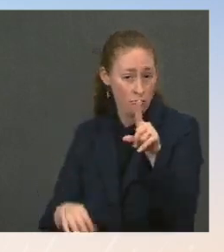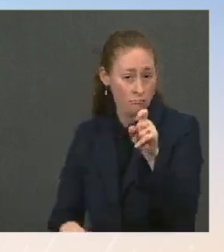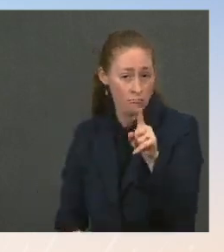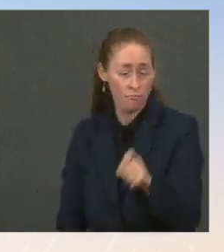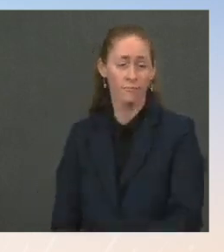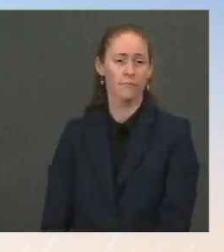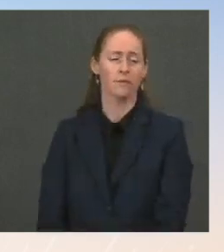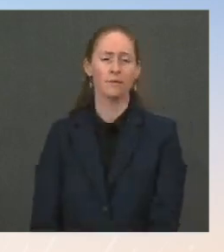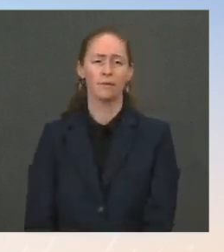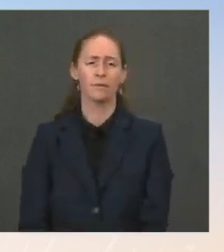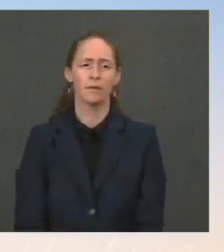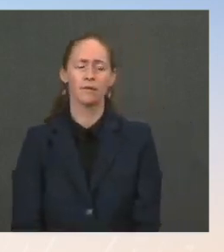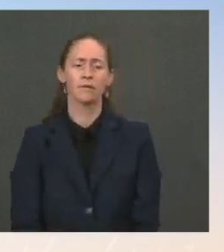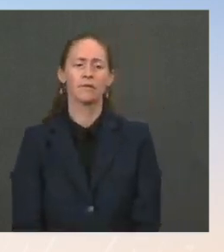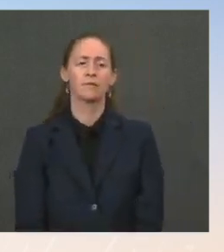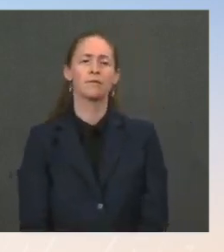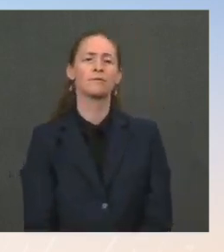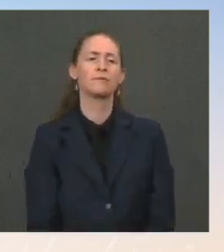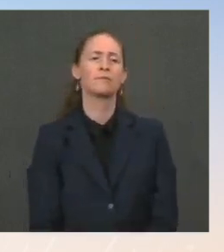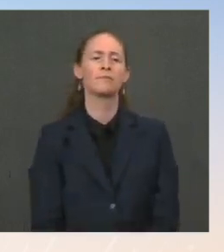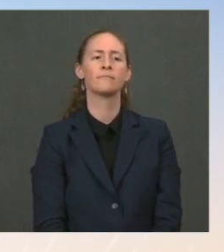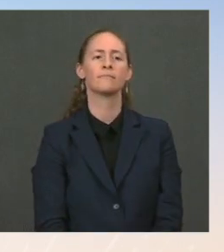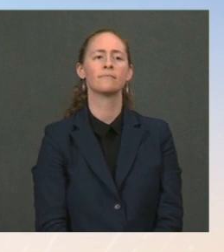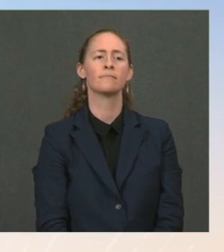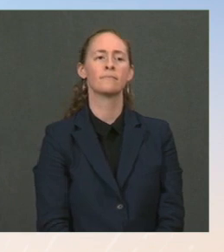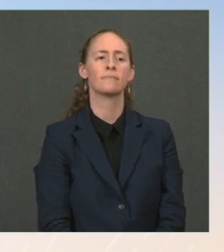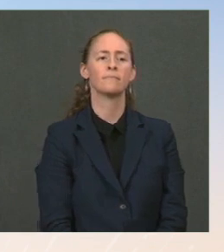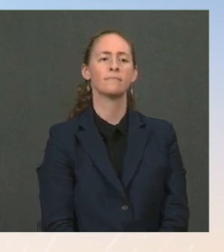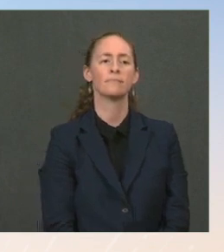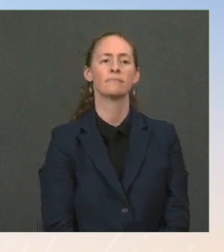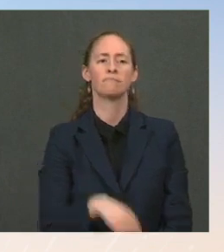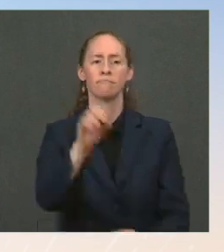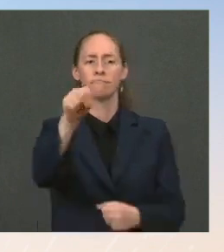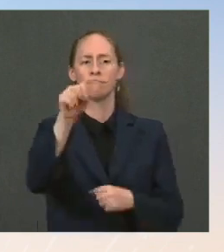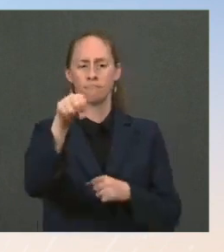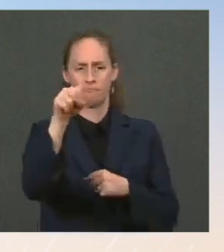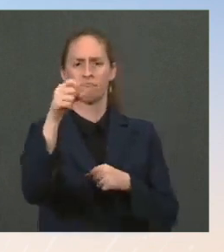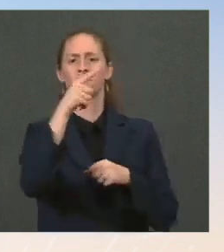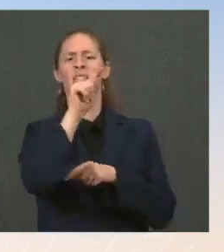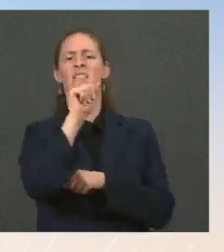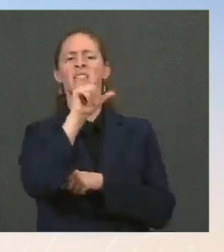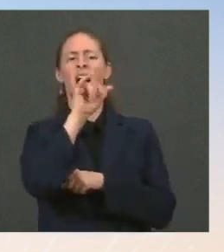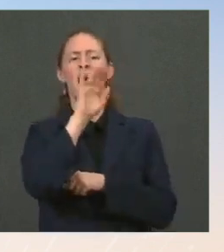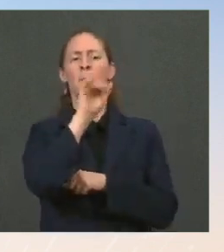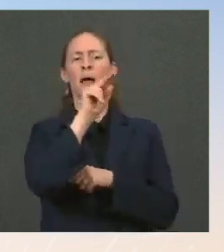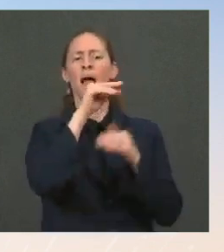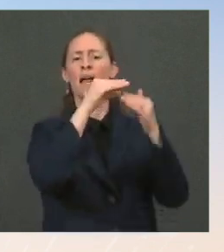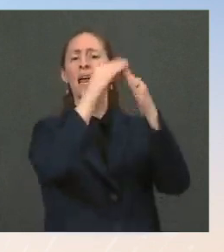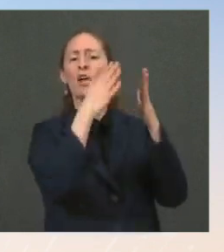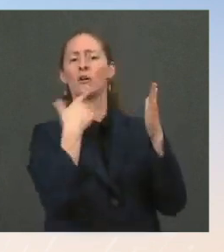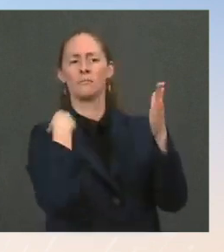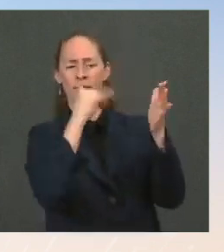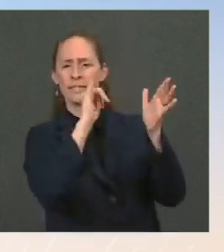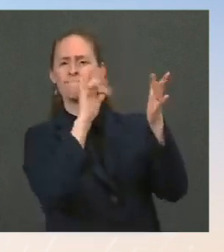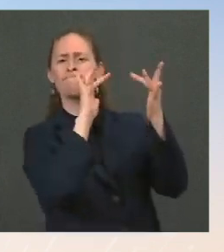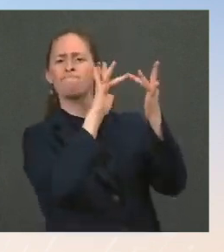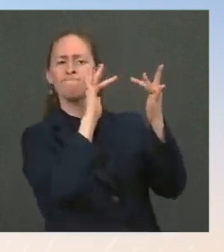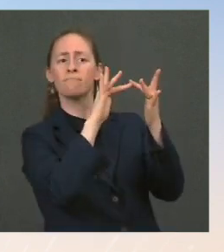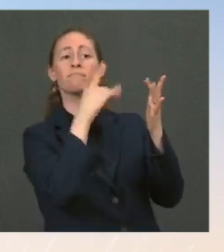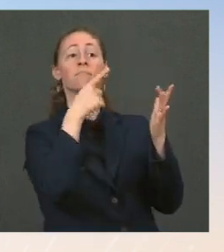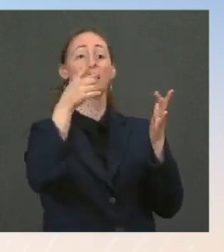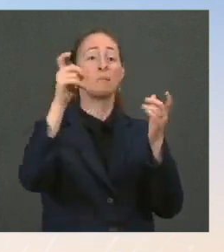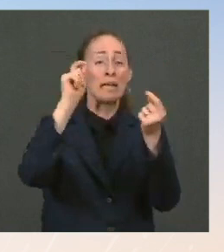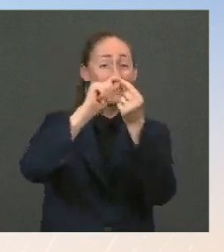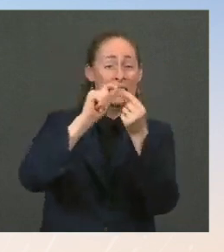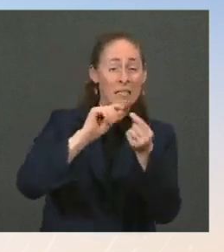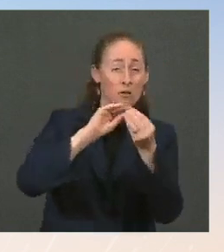We remain through appropriate channels, of course, in touch with Taliban officials. In terms of the specific numbers, I'd point you to the State Department, and they have the most